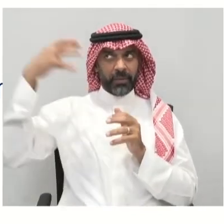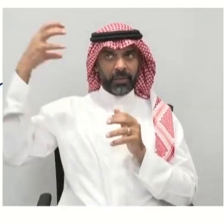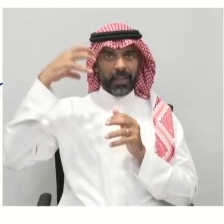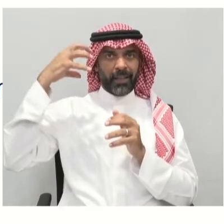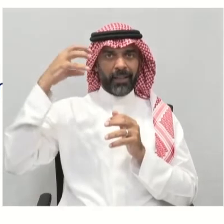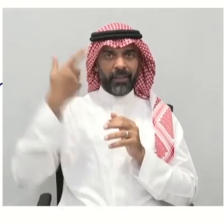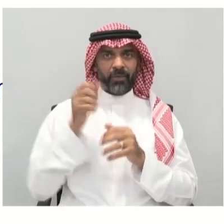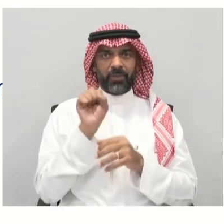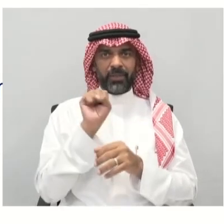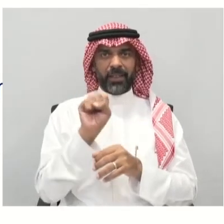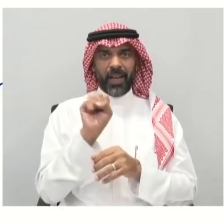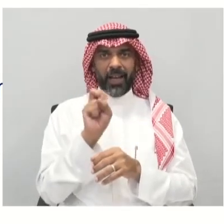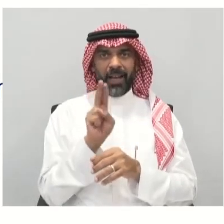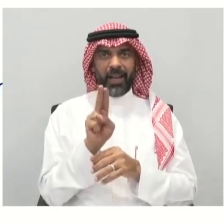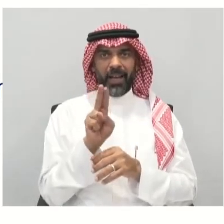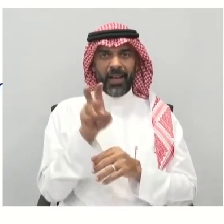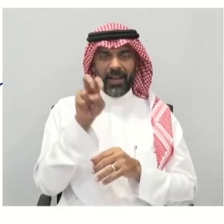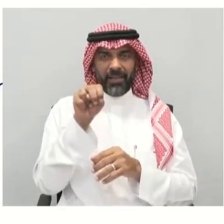sunny